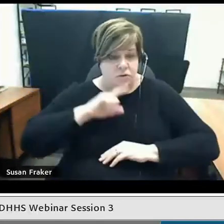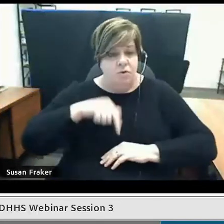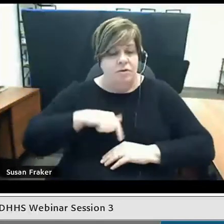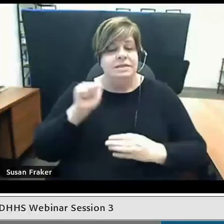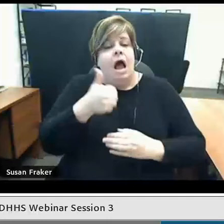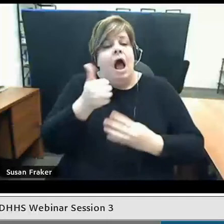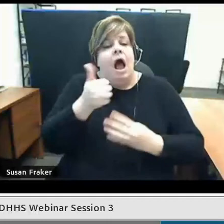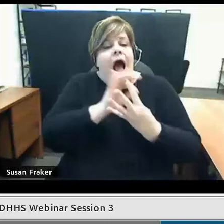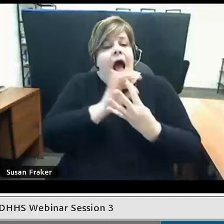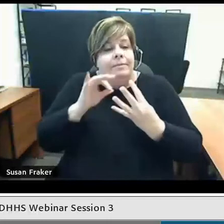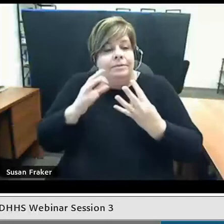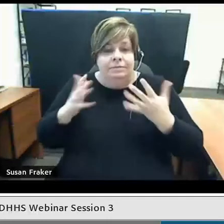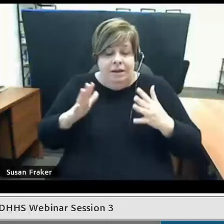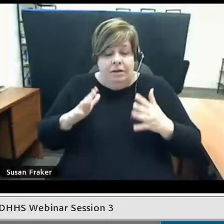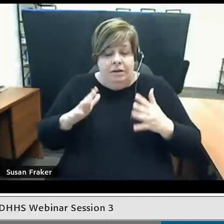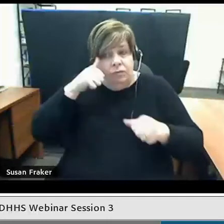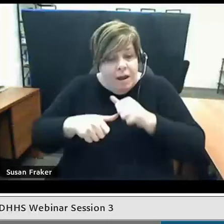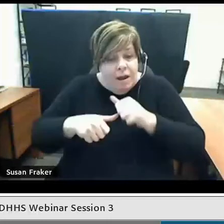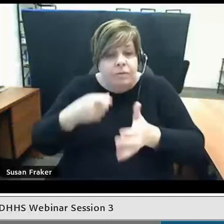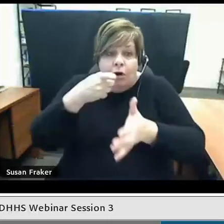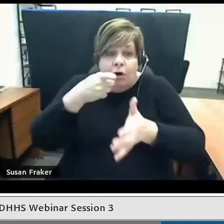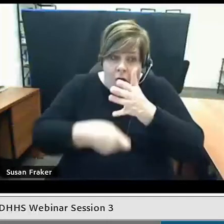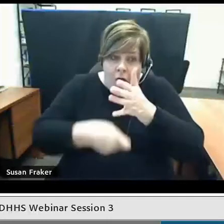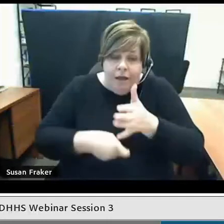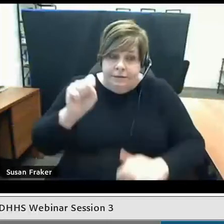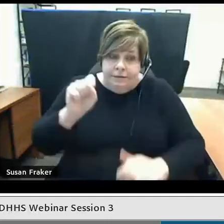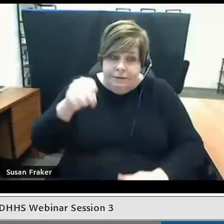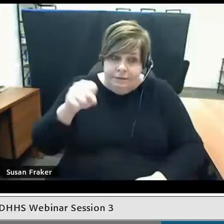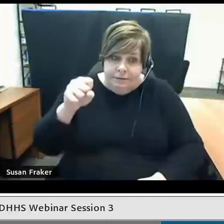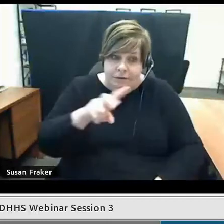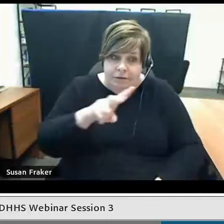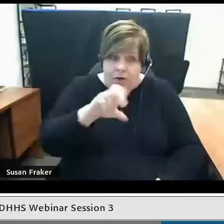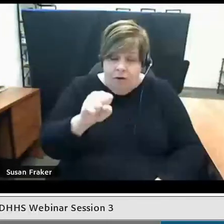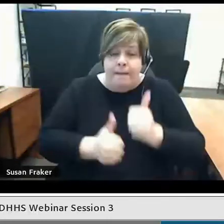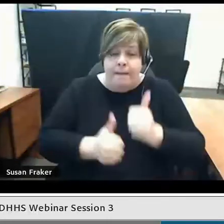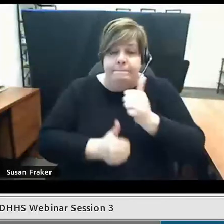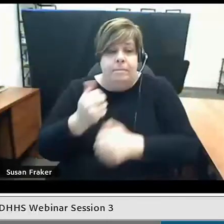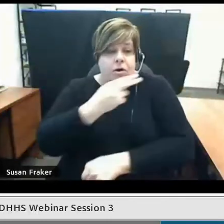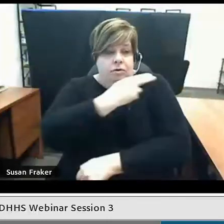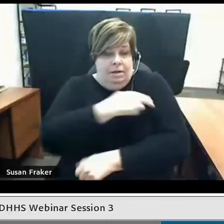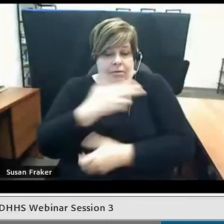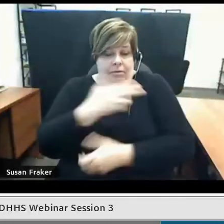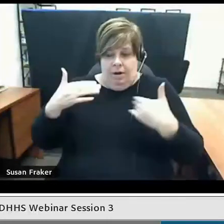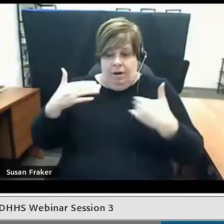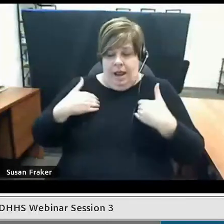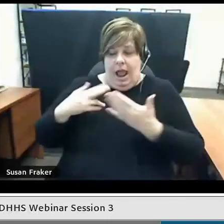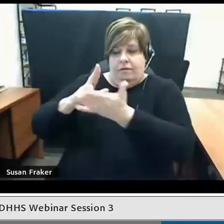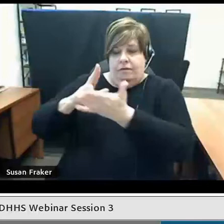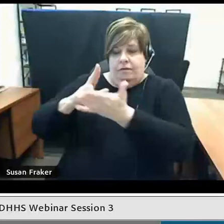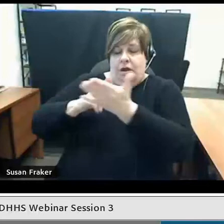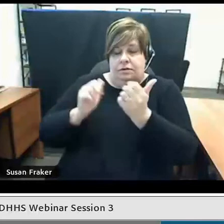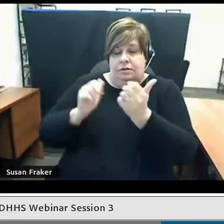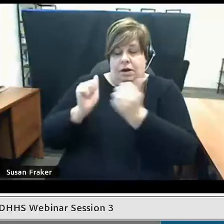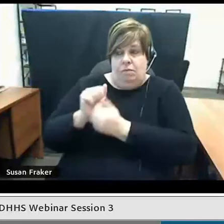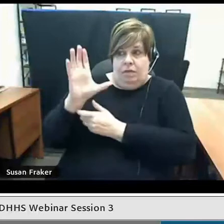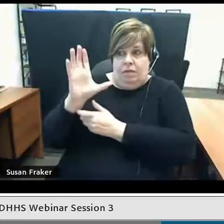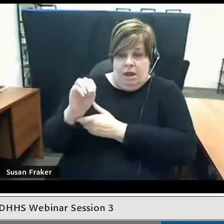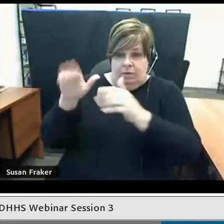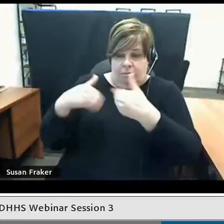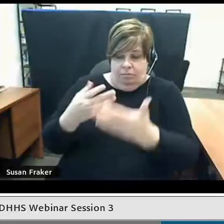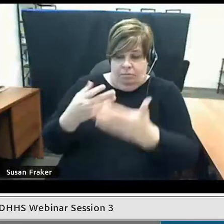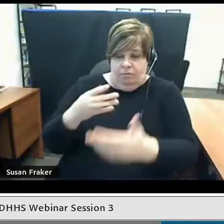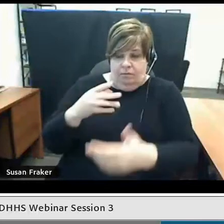There is a cost to video remote interpreting. Most hospitals have contracts with companies that provide video